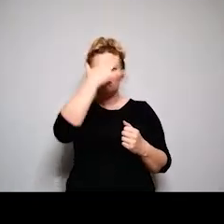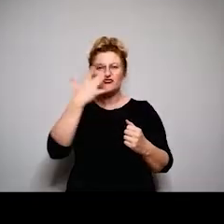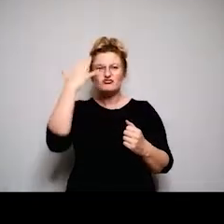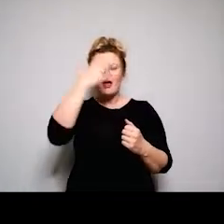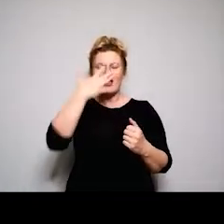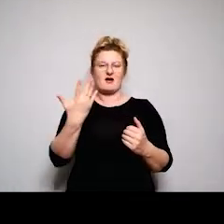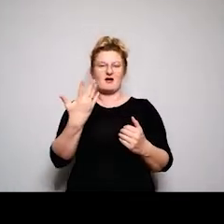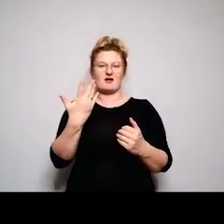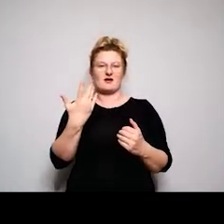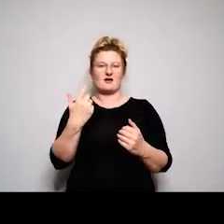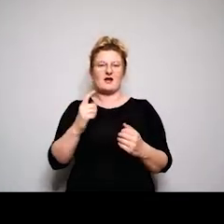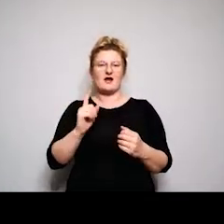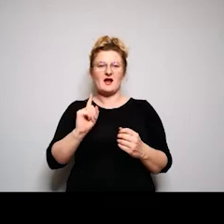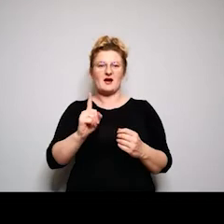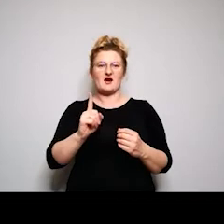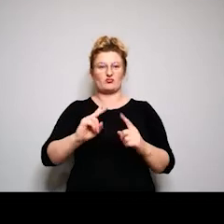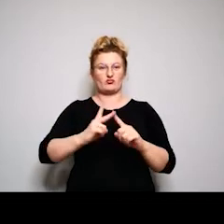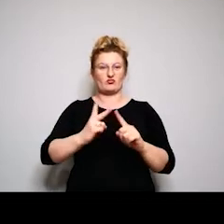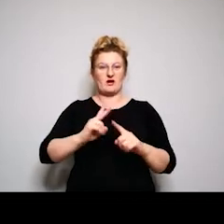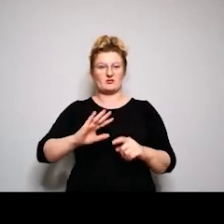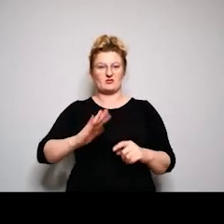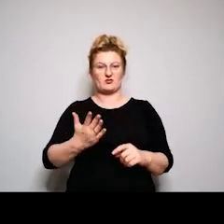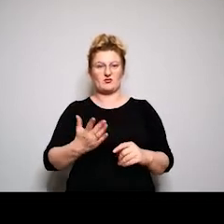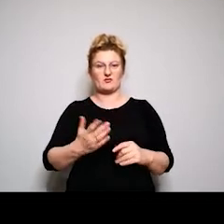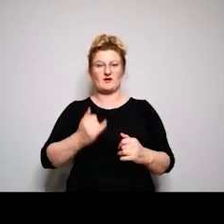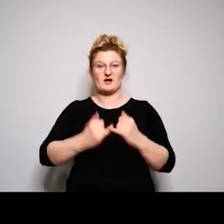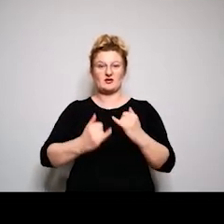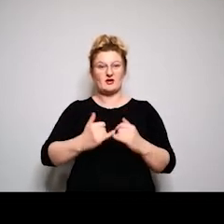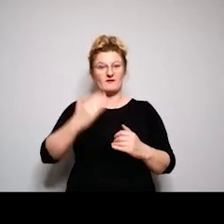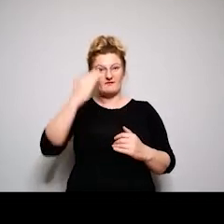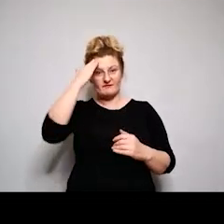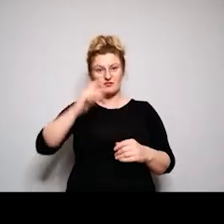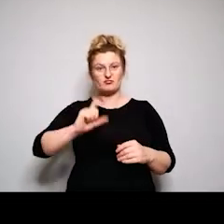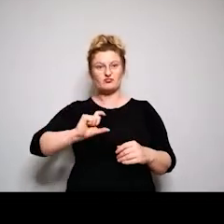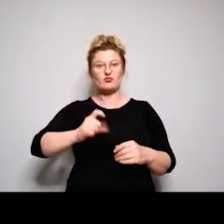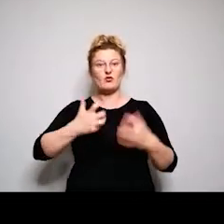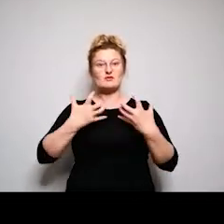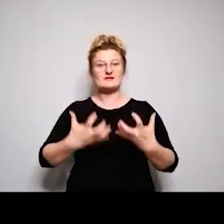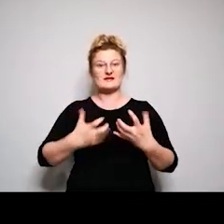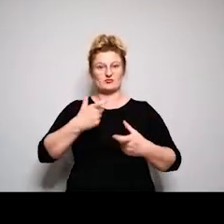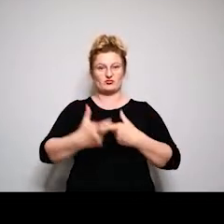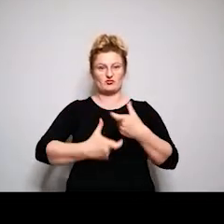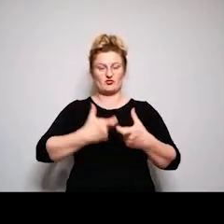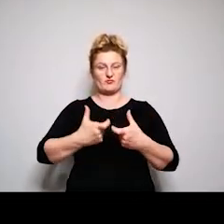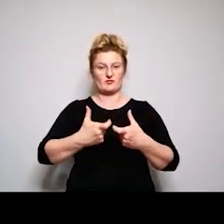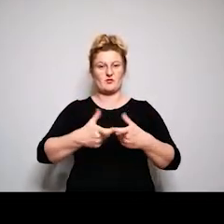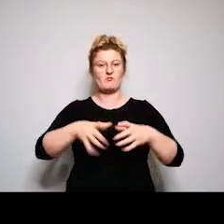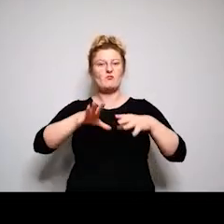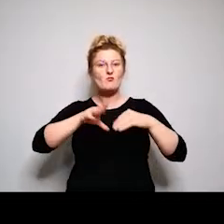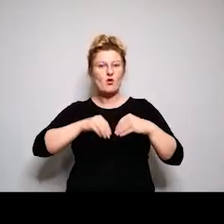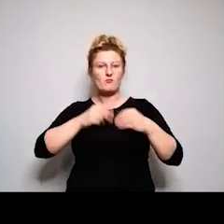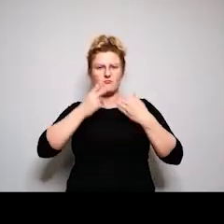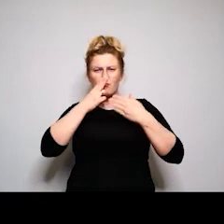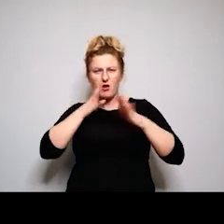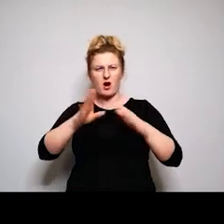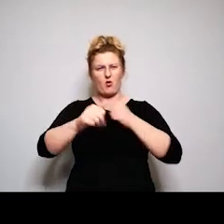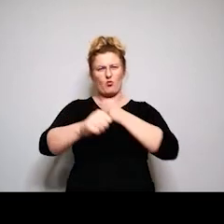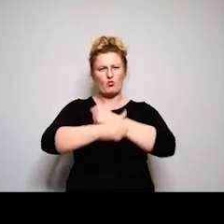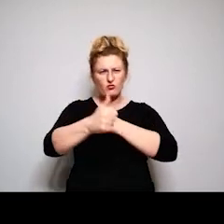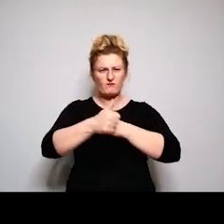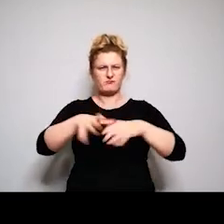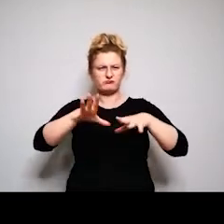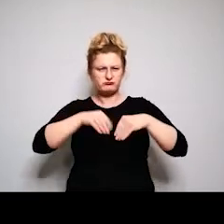talking about and you know how to do it, you can prove it. The moment you start talking, people will start hearing you. People will